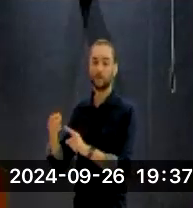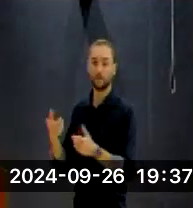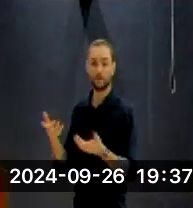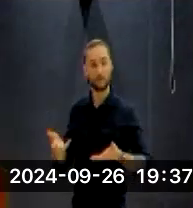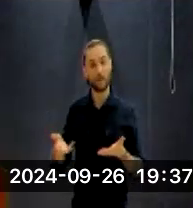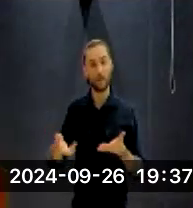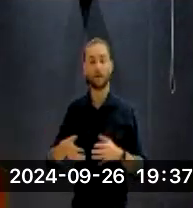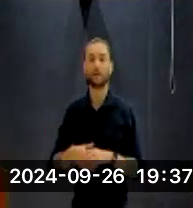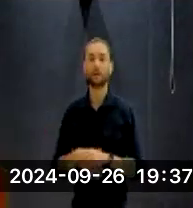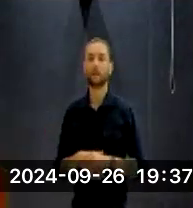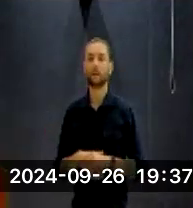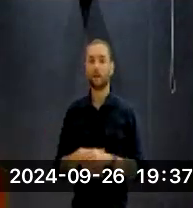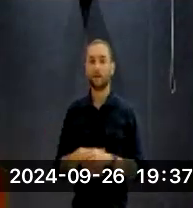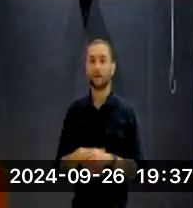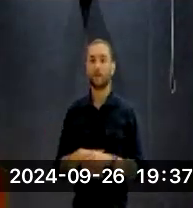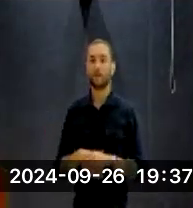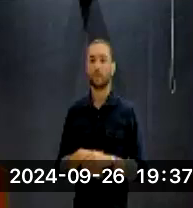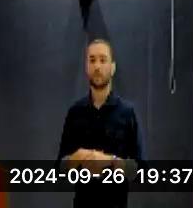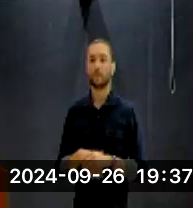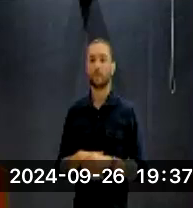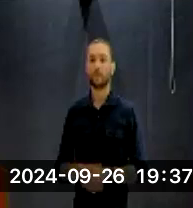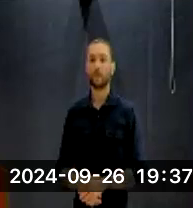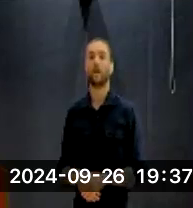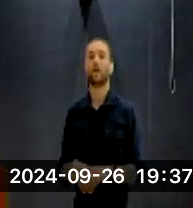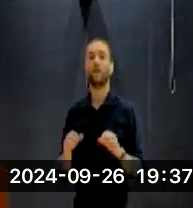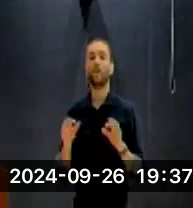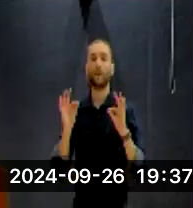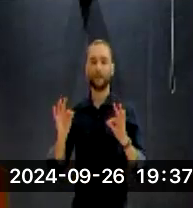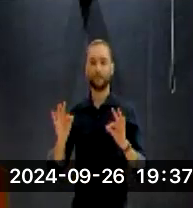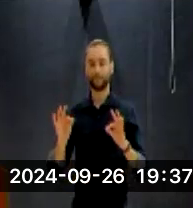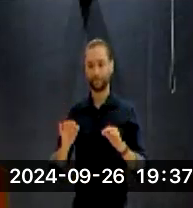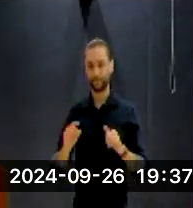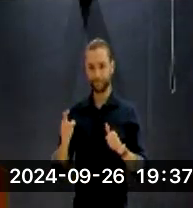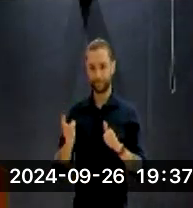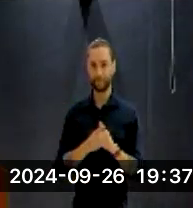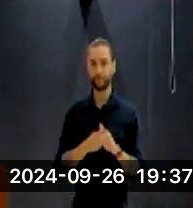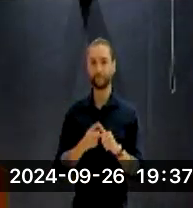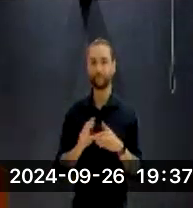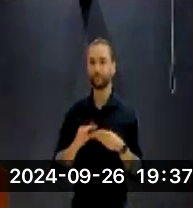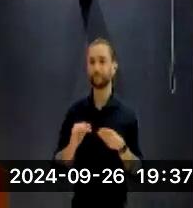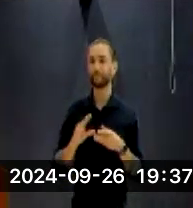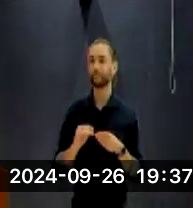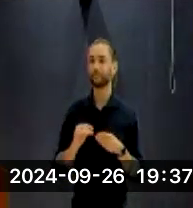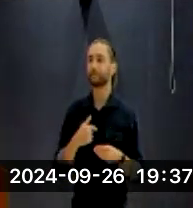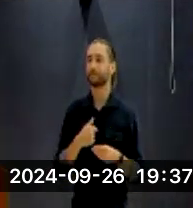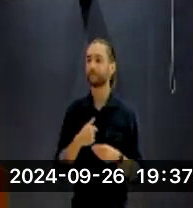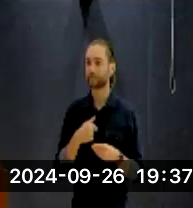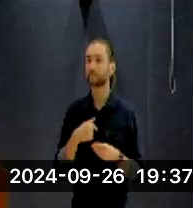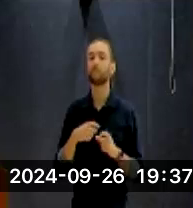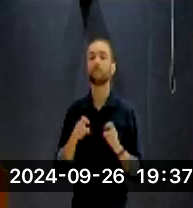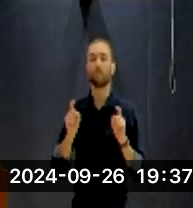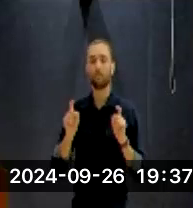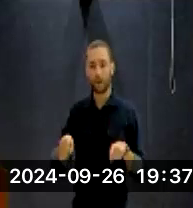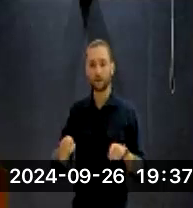to just. All right. One is it must separate